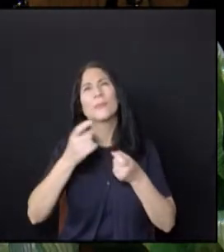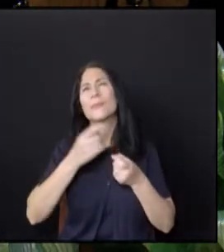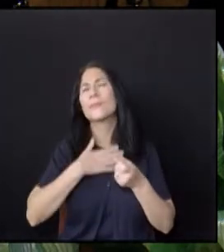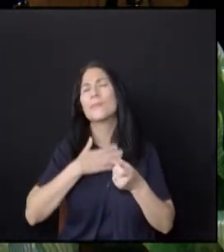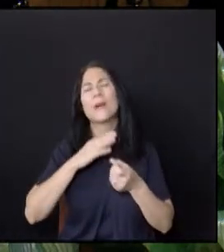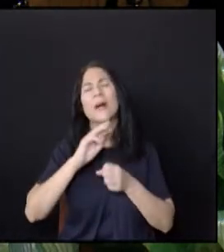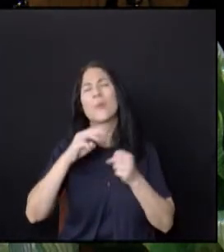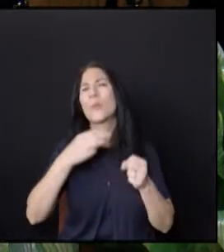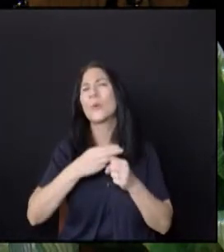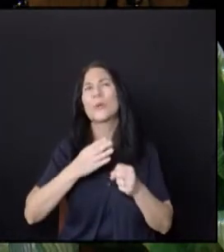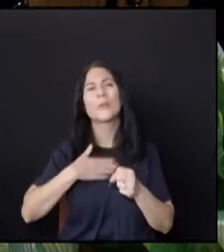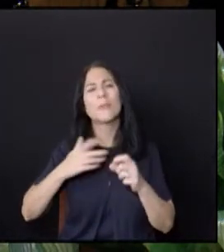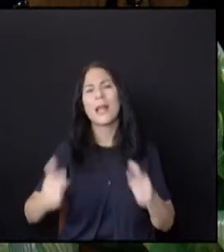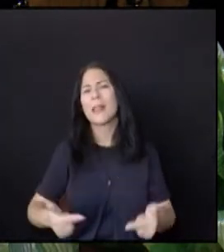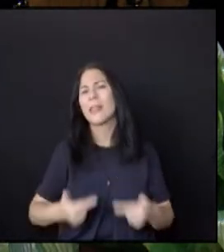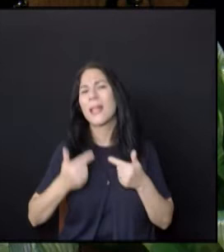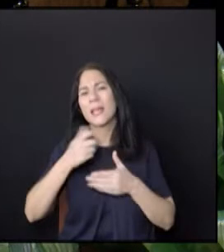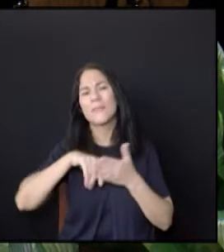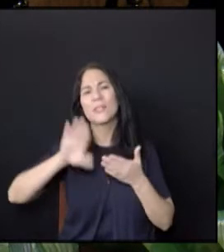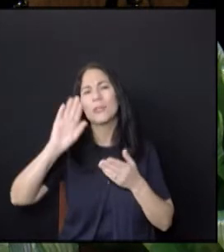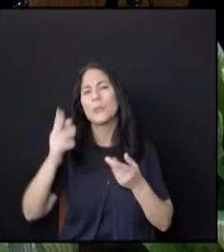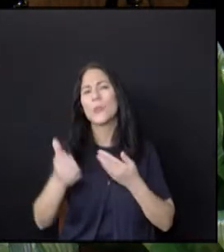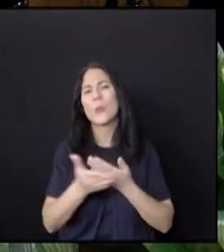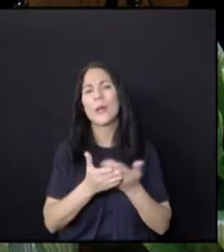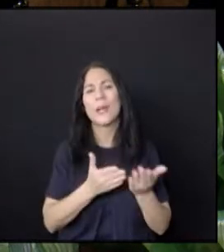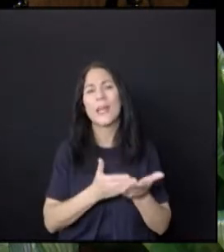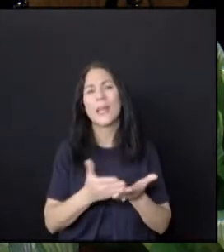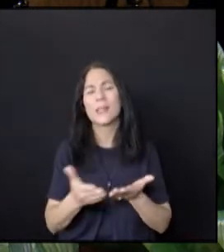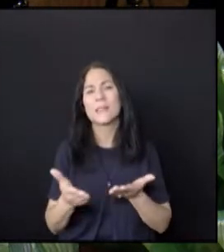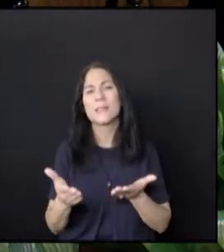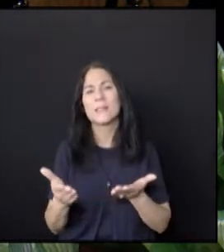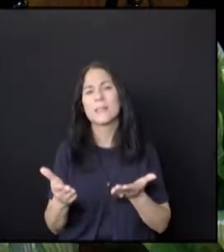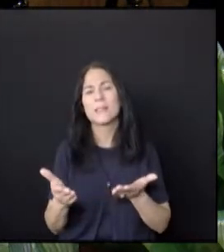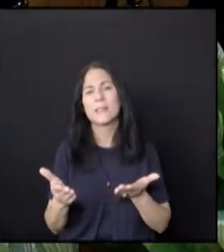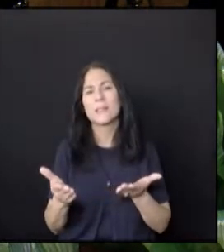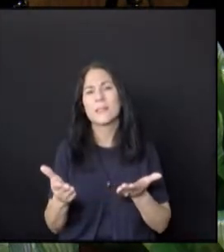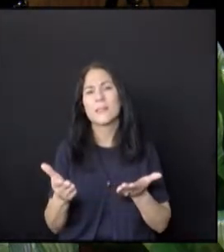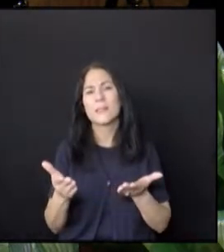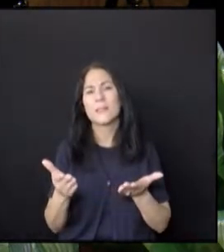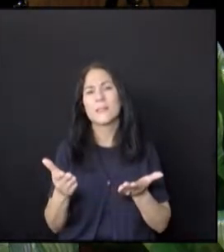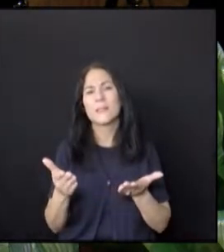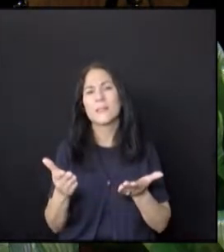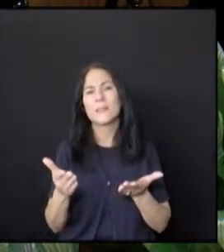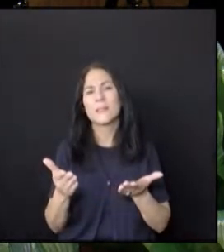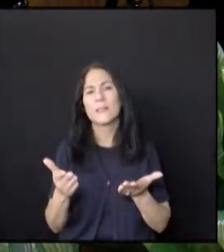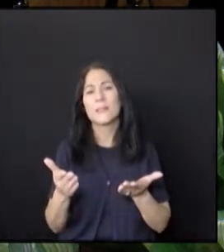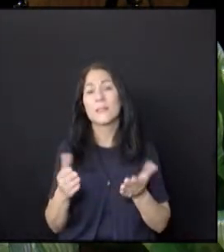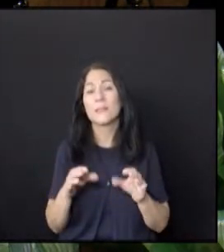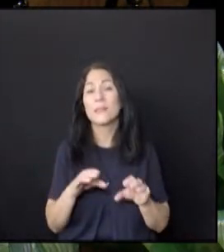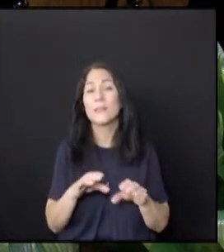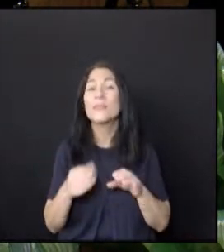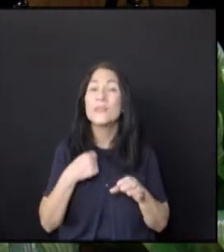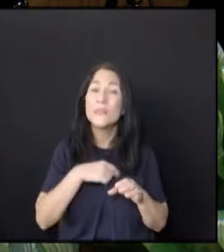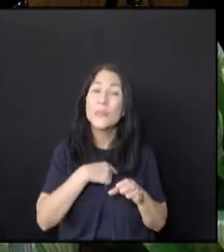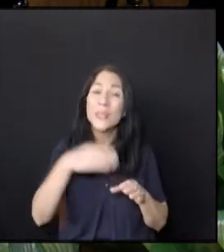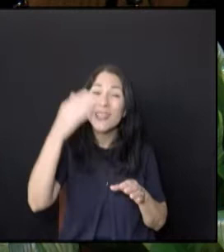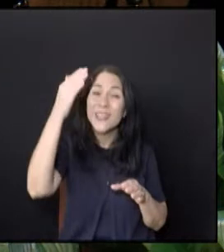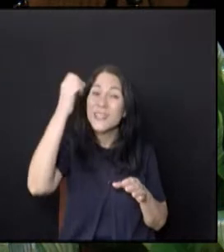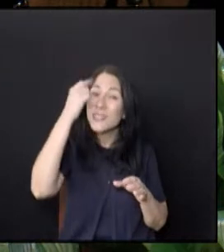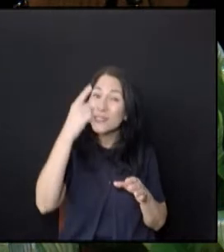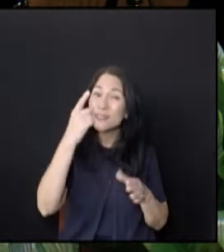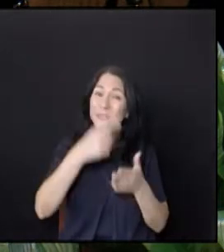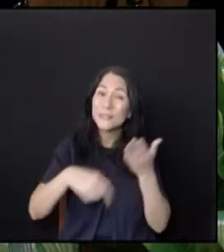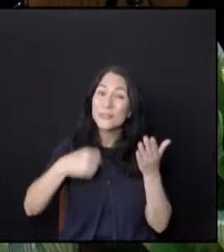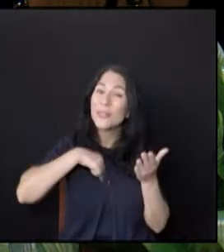life in your hands. Do we know what we are saying?